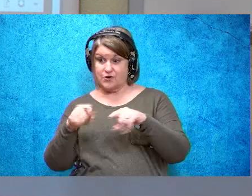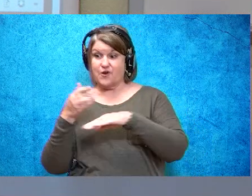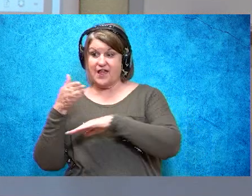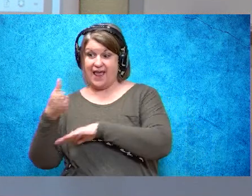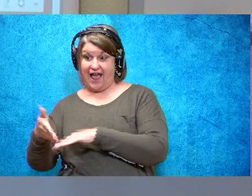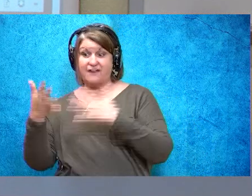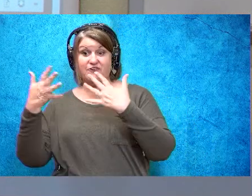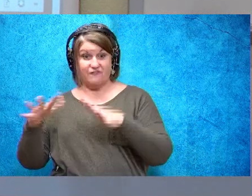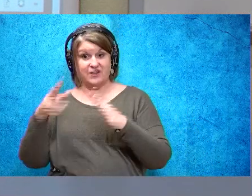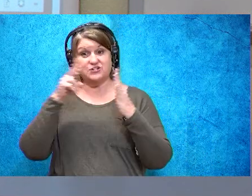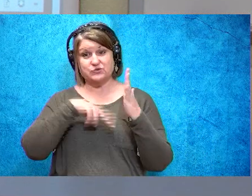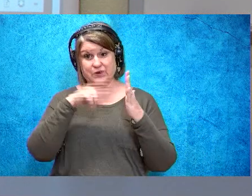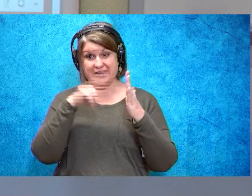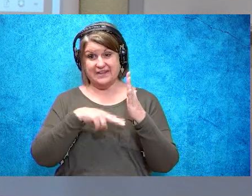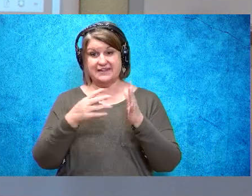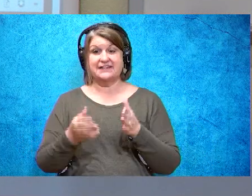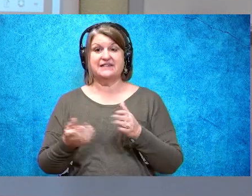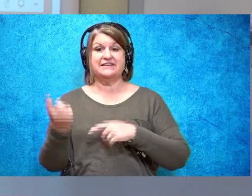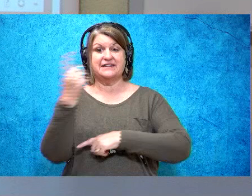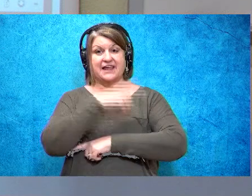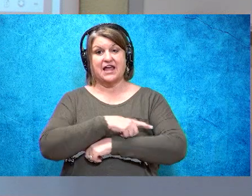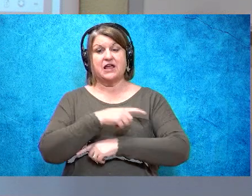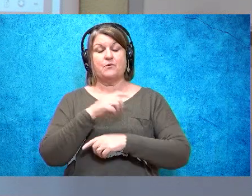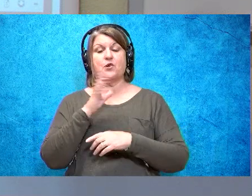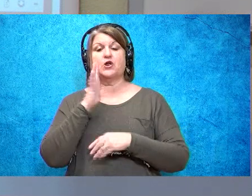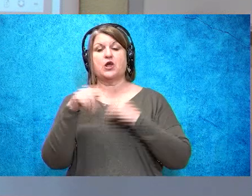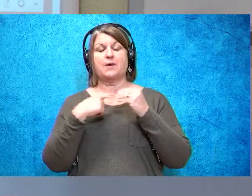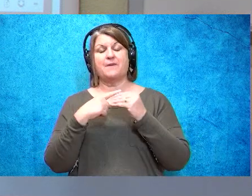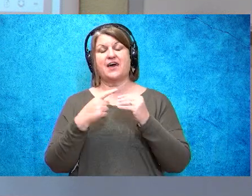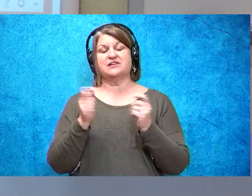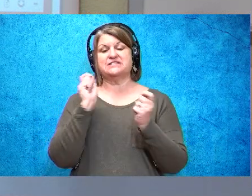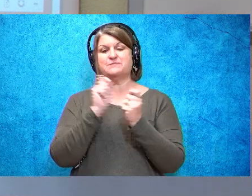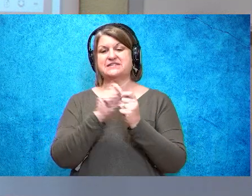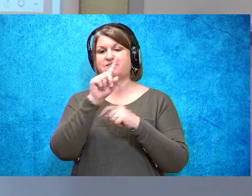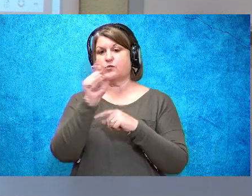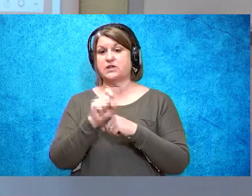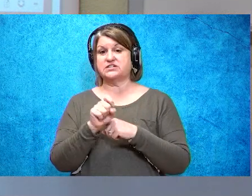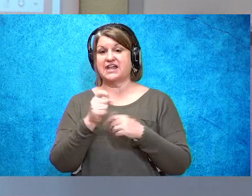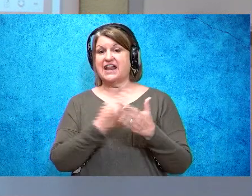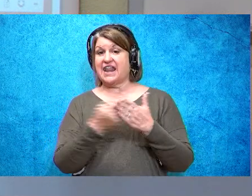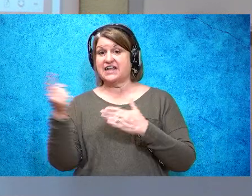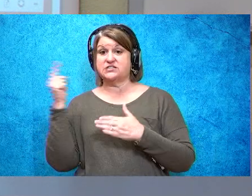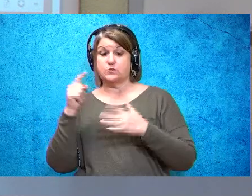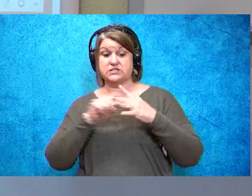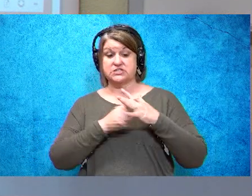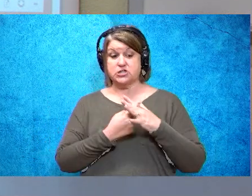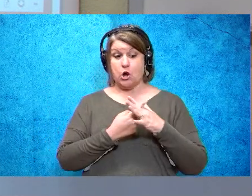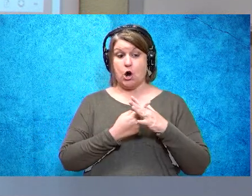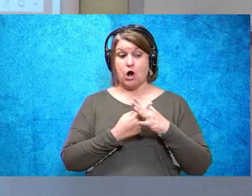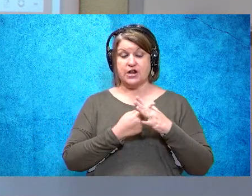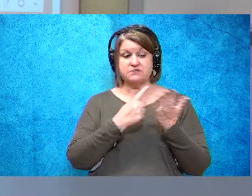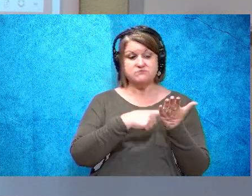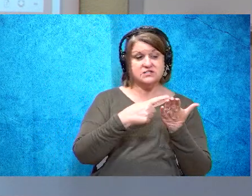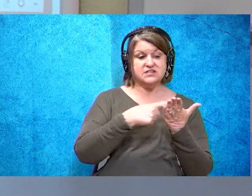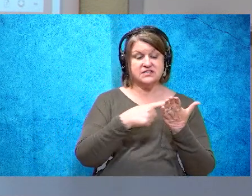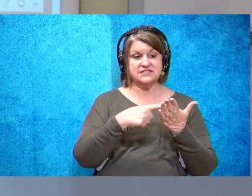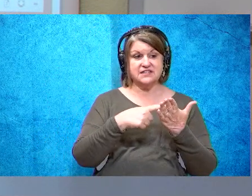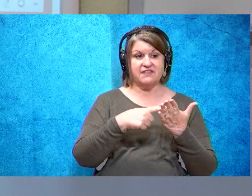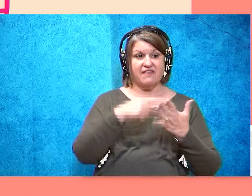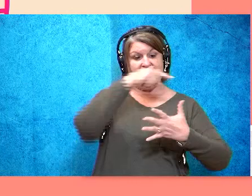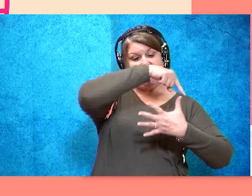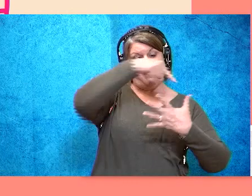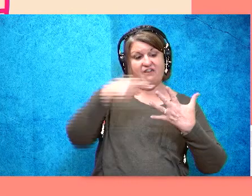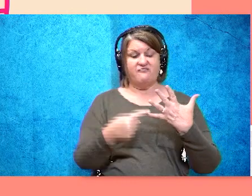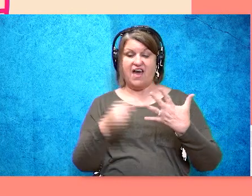what do they mean. So if you remember on last week, we started talking about the 5W